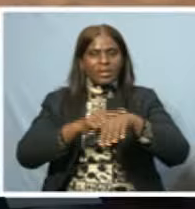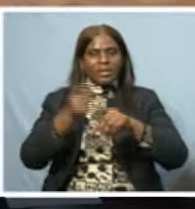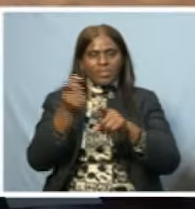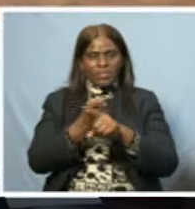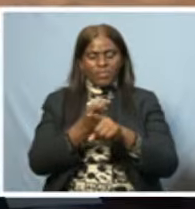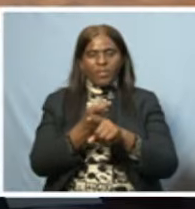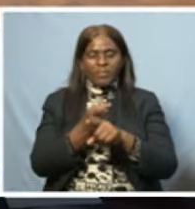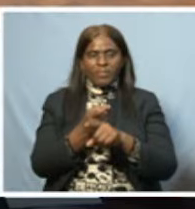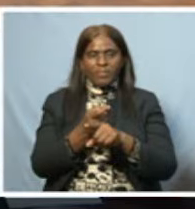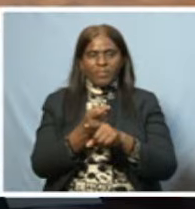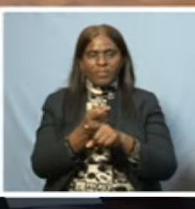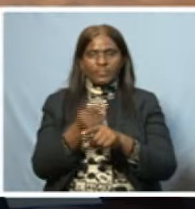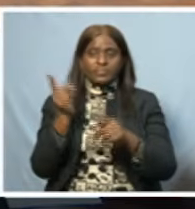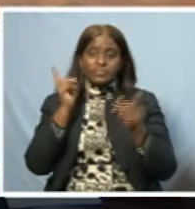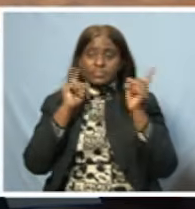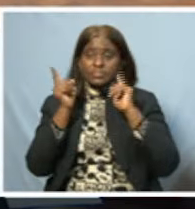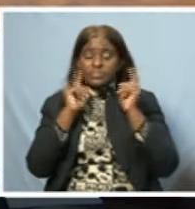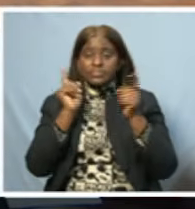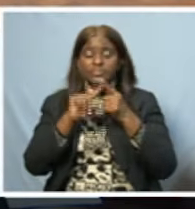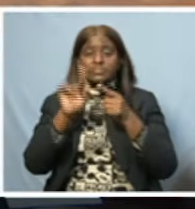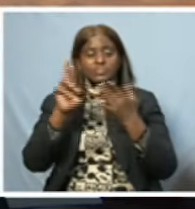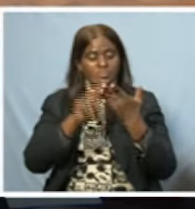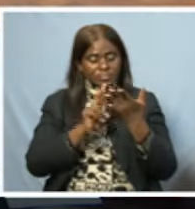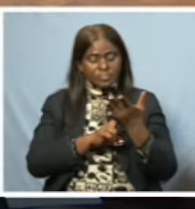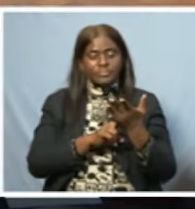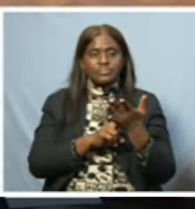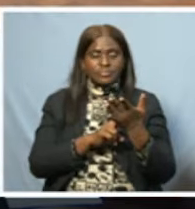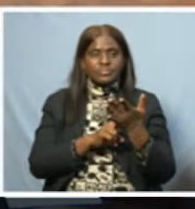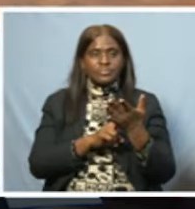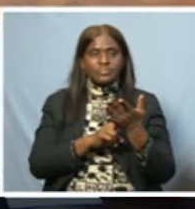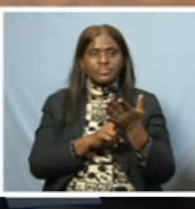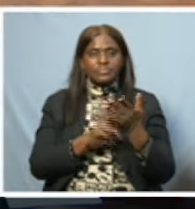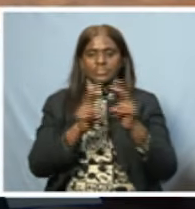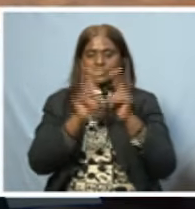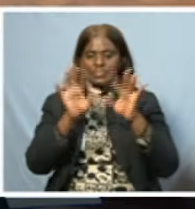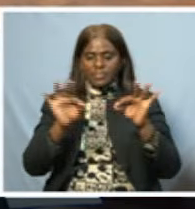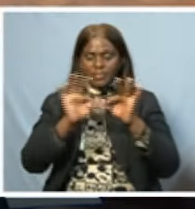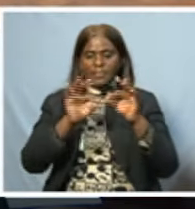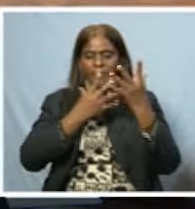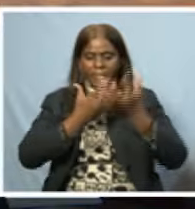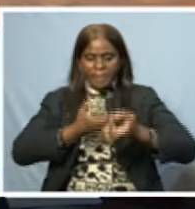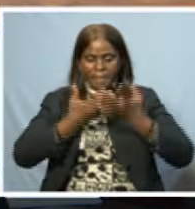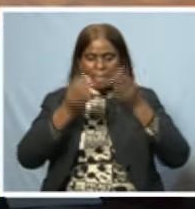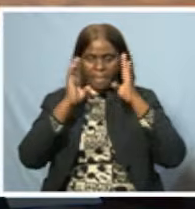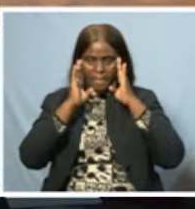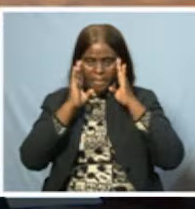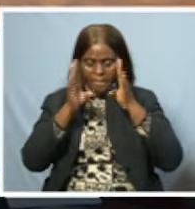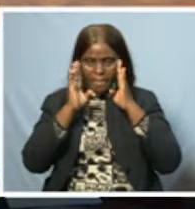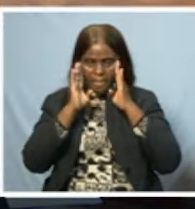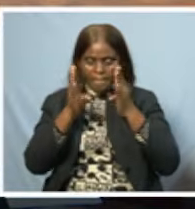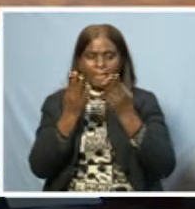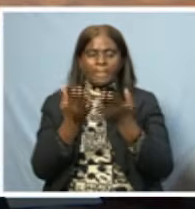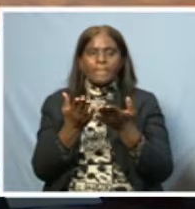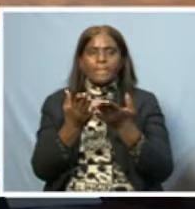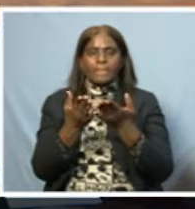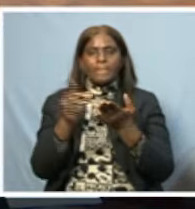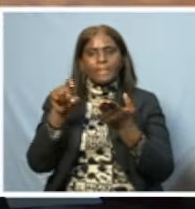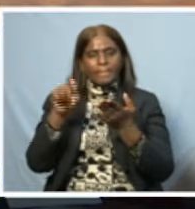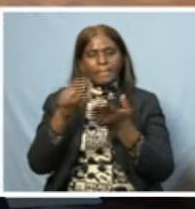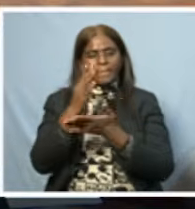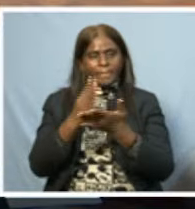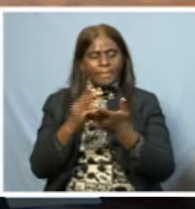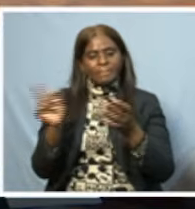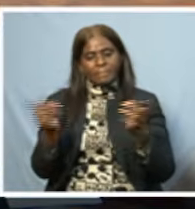from listening to your submissions, there are few issues that I would like to bring to your attention that need some